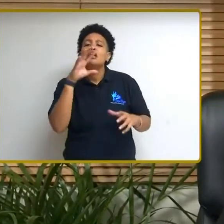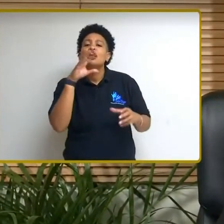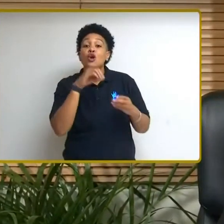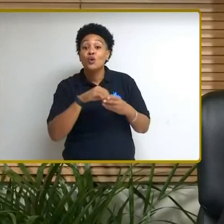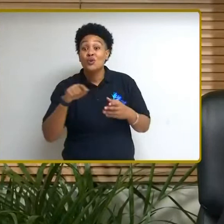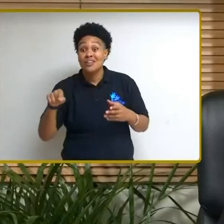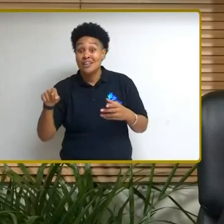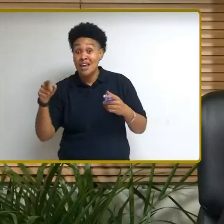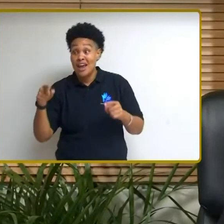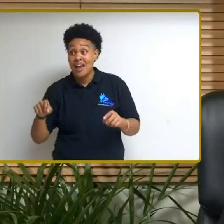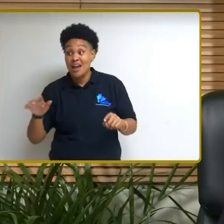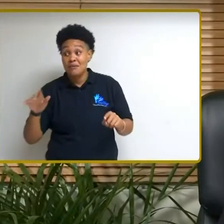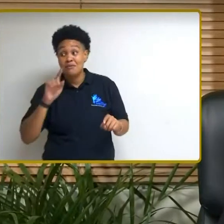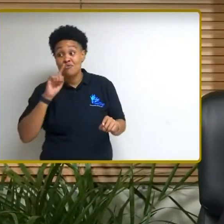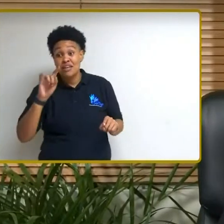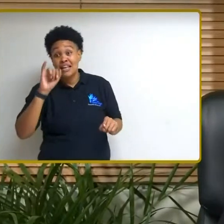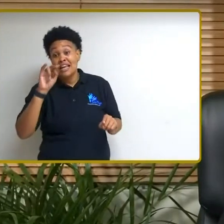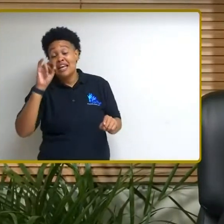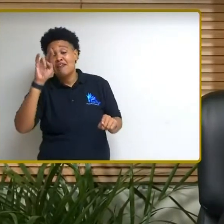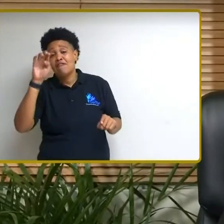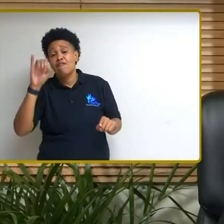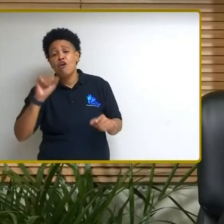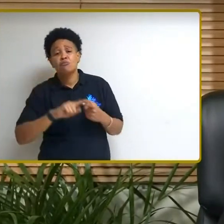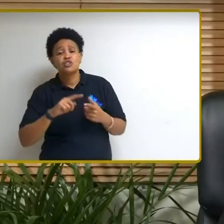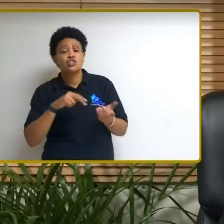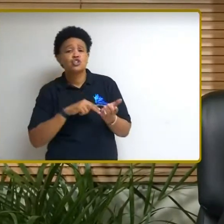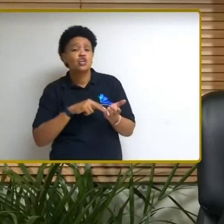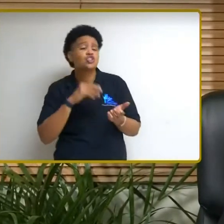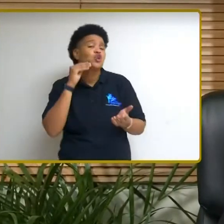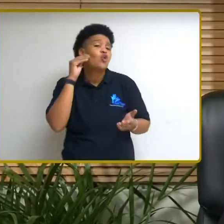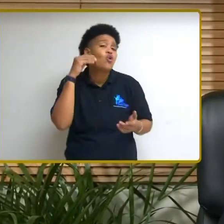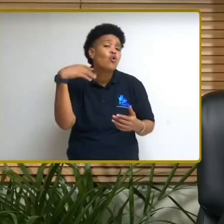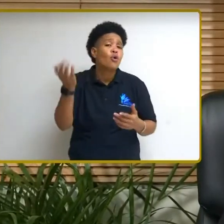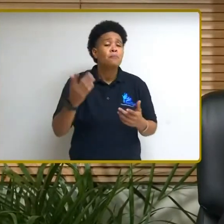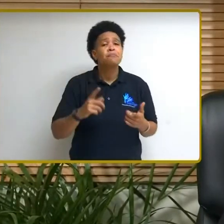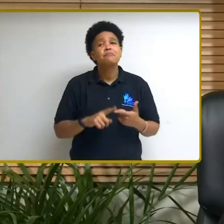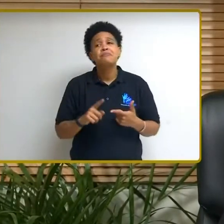in that the infirmaries and nursing homes.